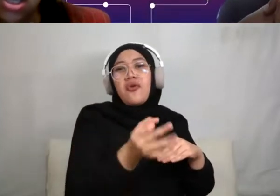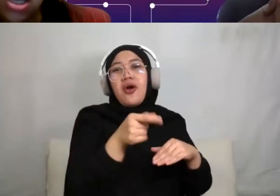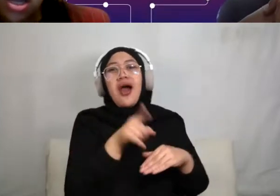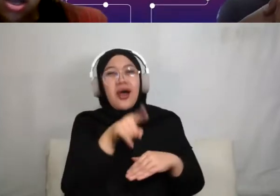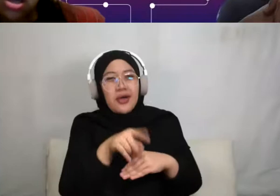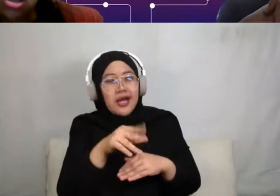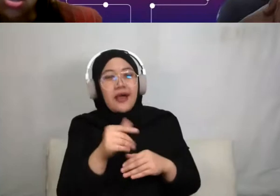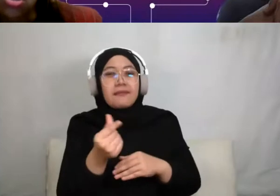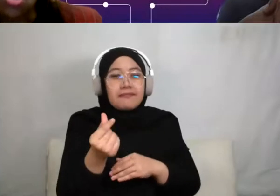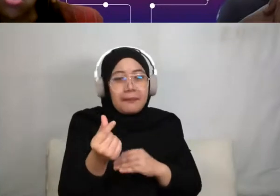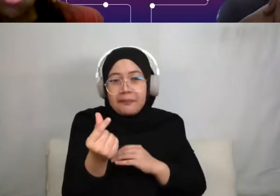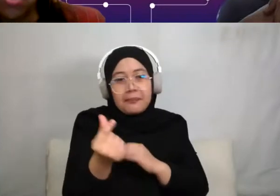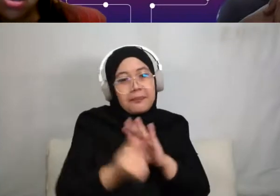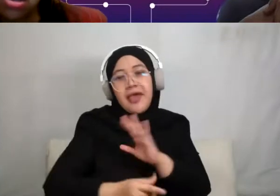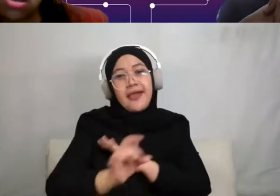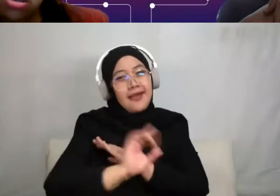Yeah.